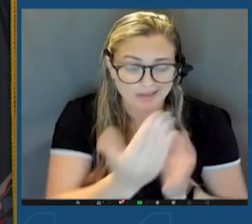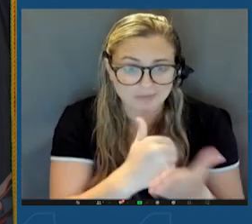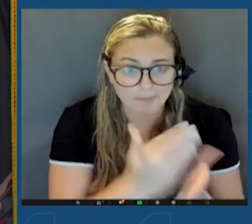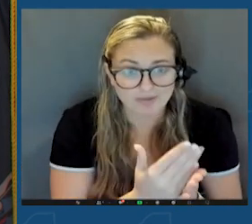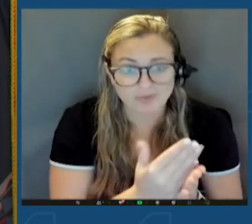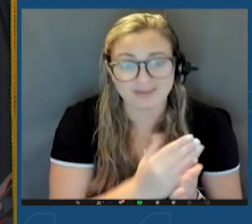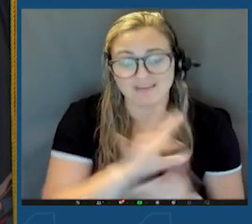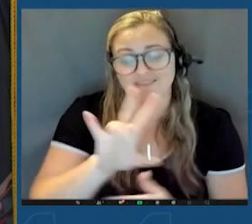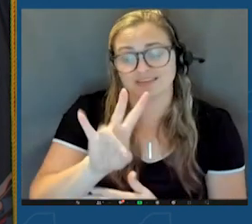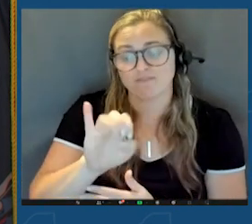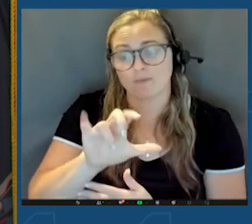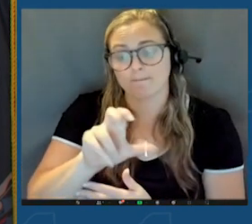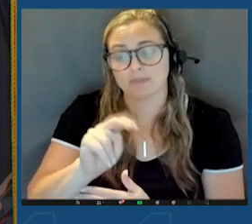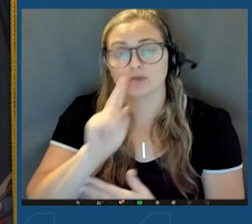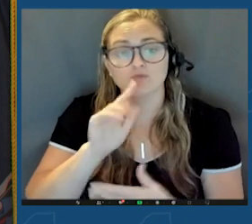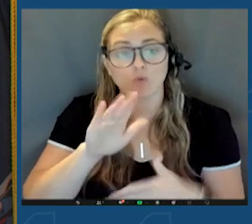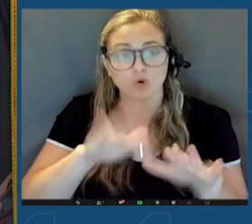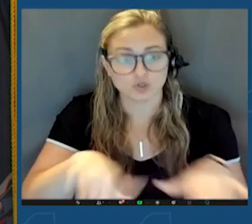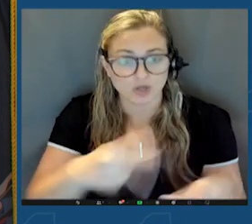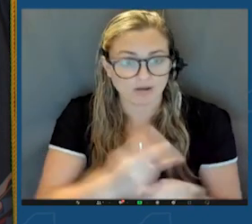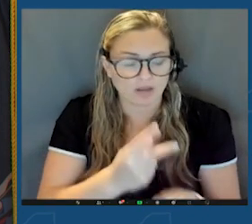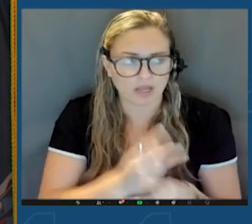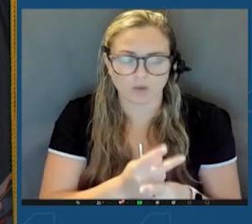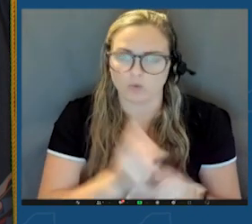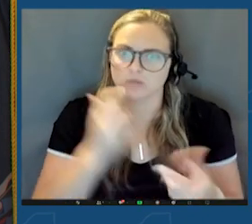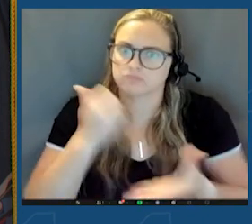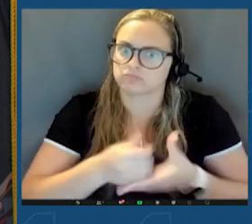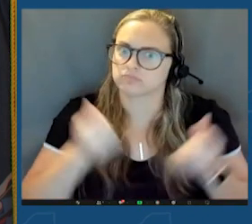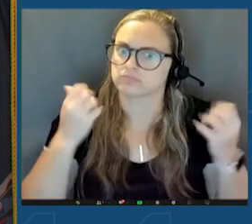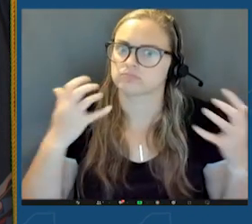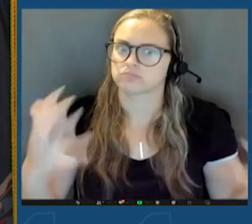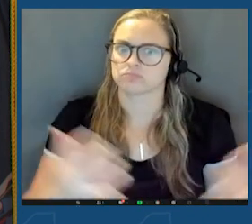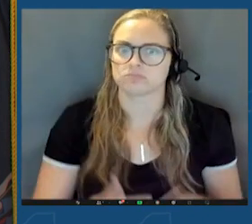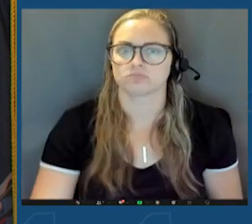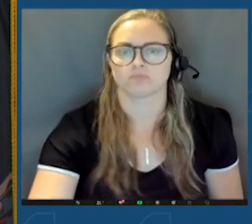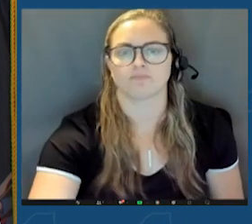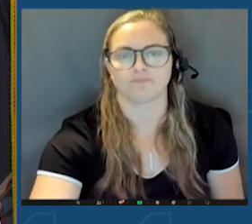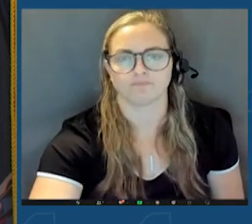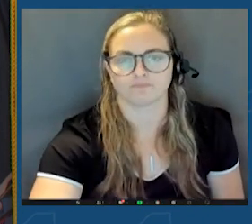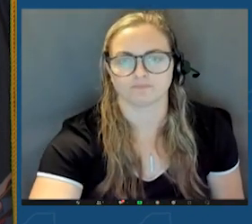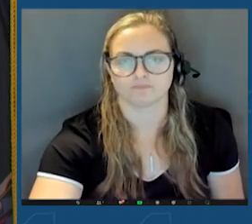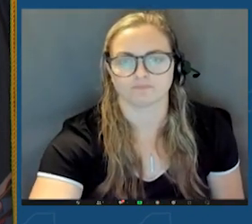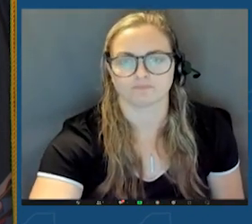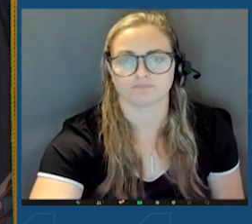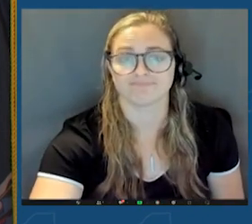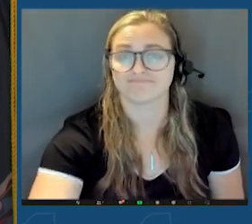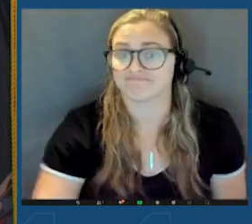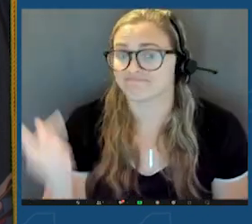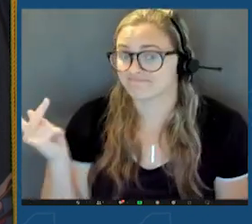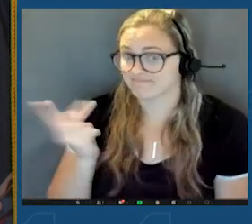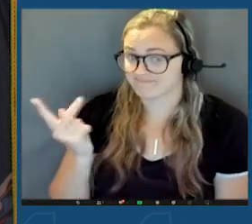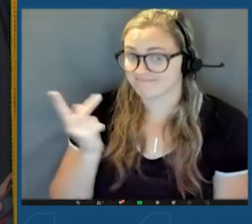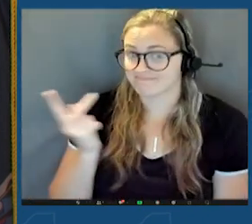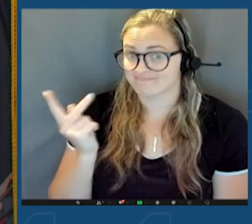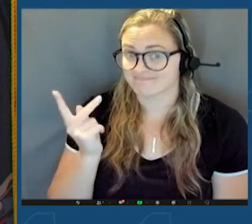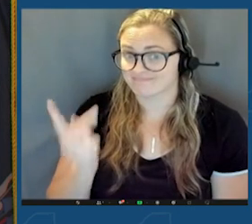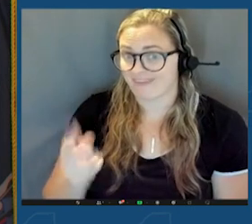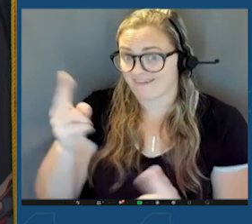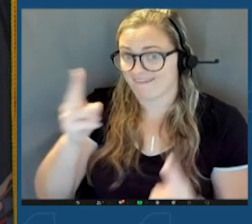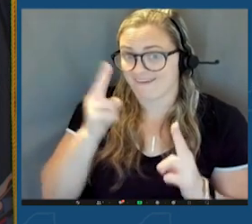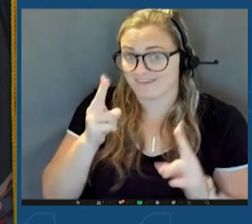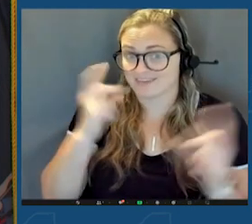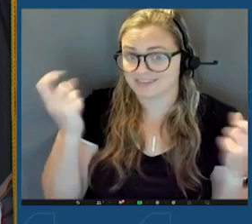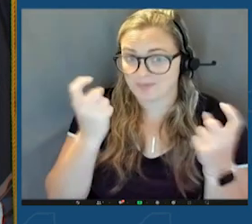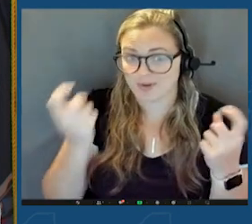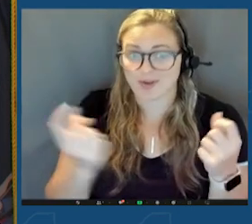$7 billion for child care. That will go a long way. And Governor Hochul and I both have had the honor of celebrating our